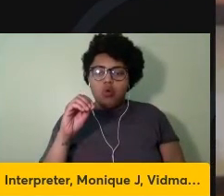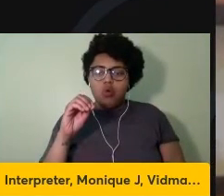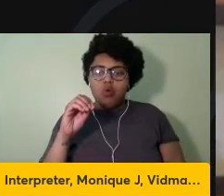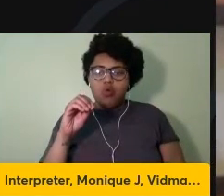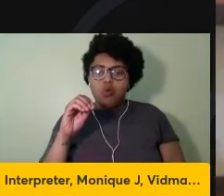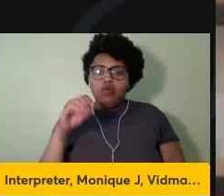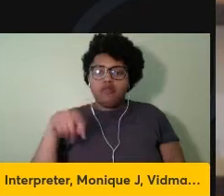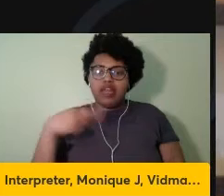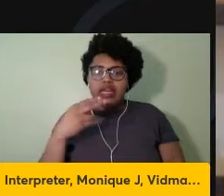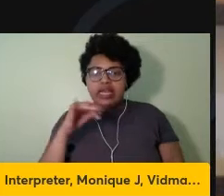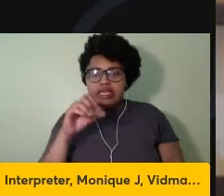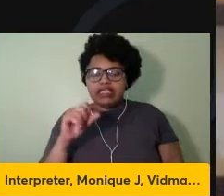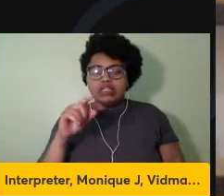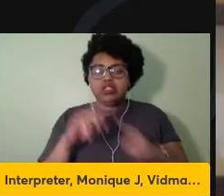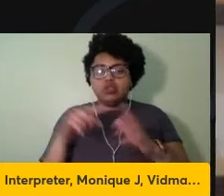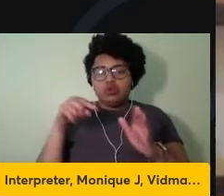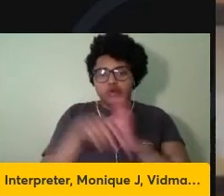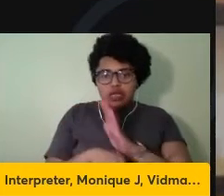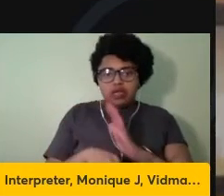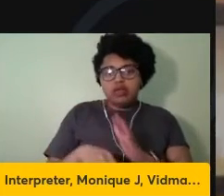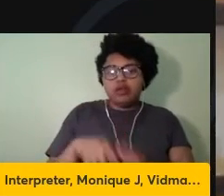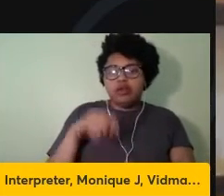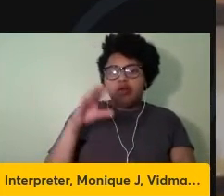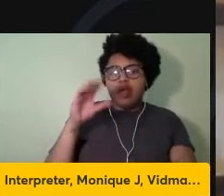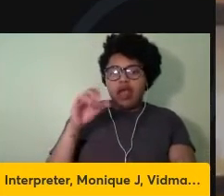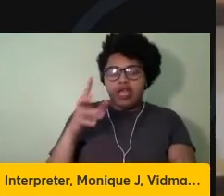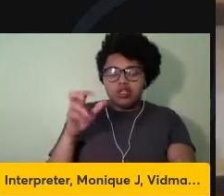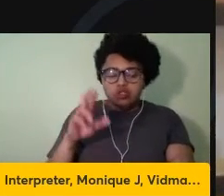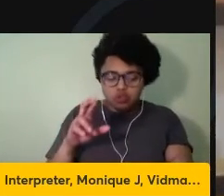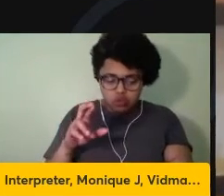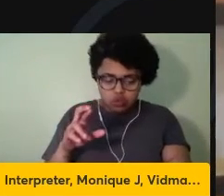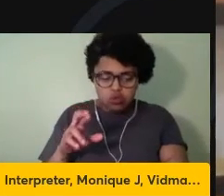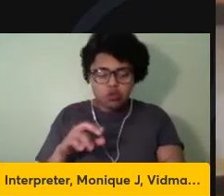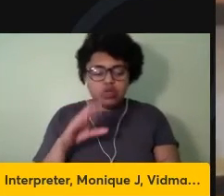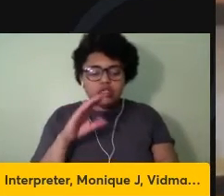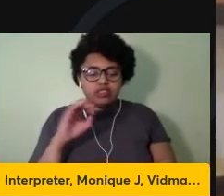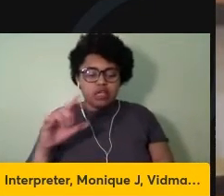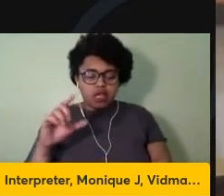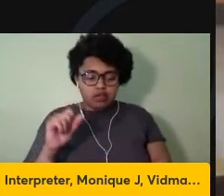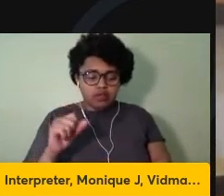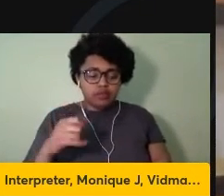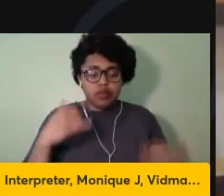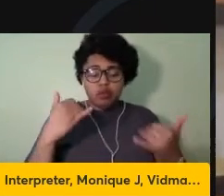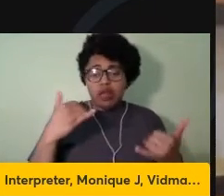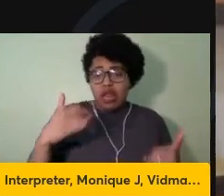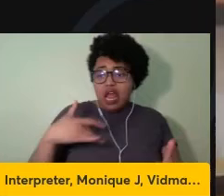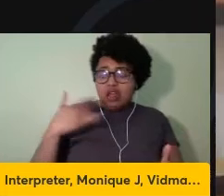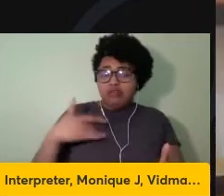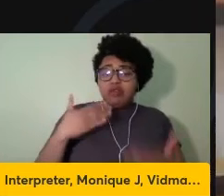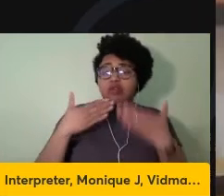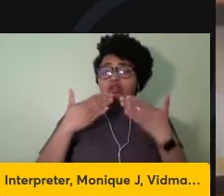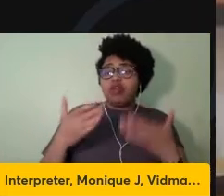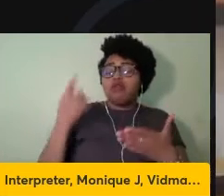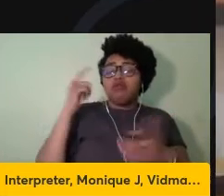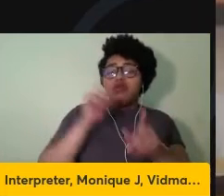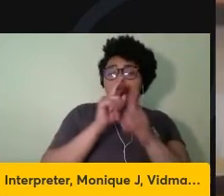To get to this point, I feel very grateful for the mentors and colleagues I've